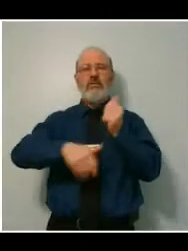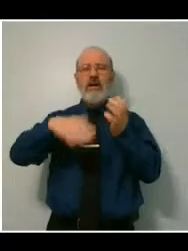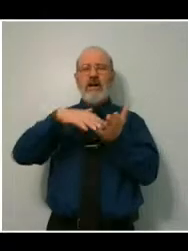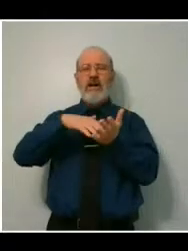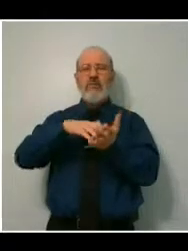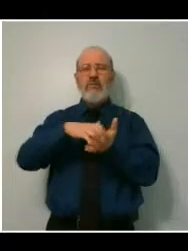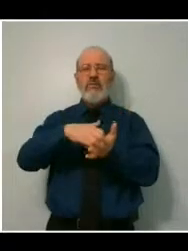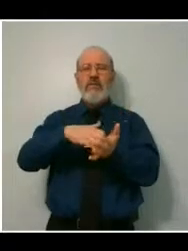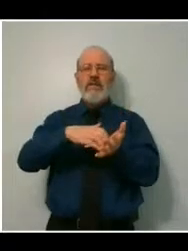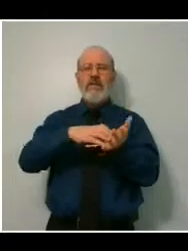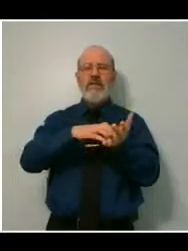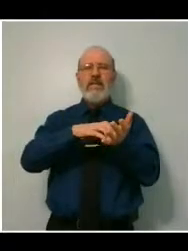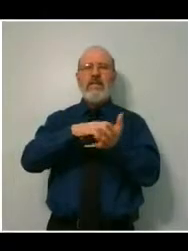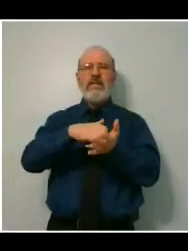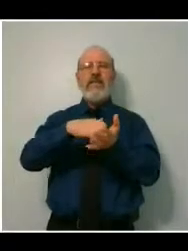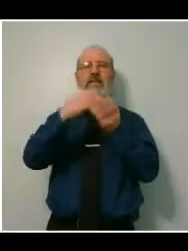every